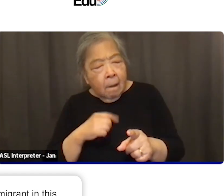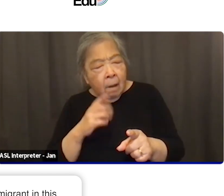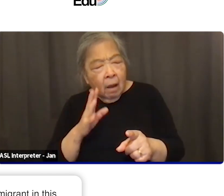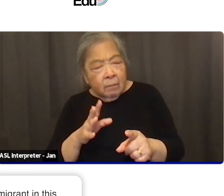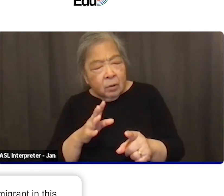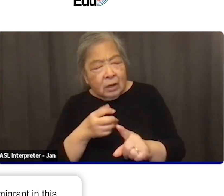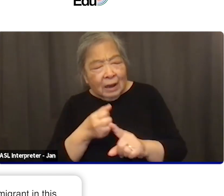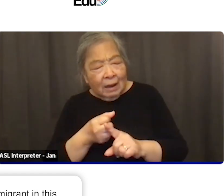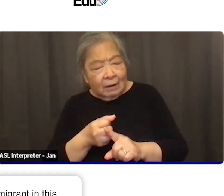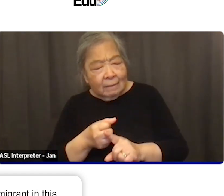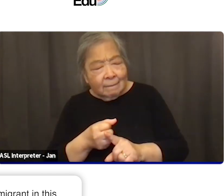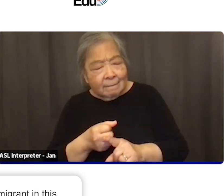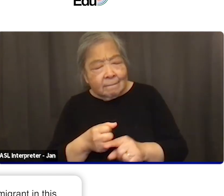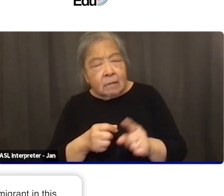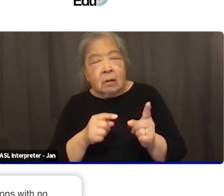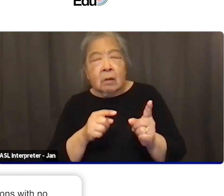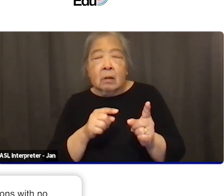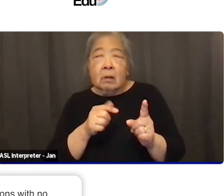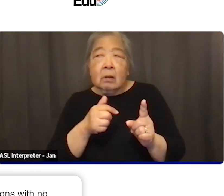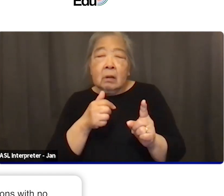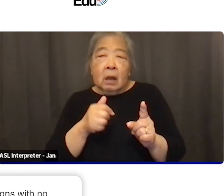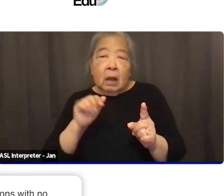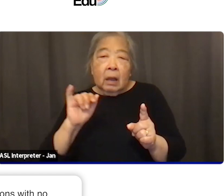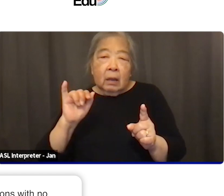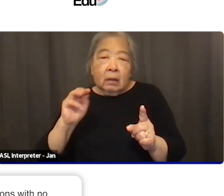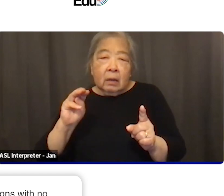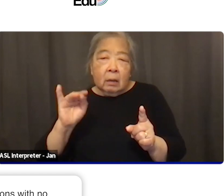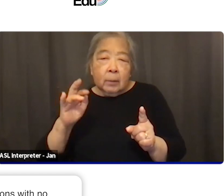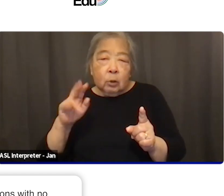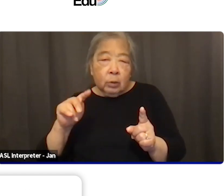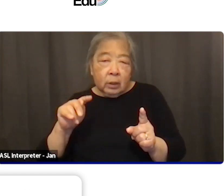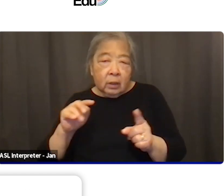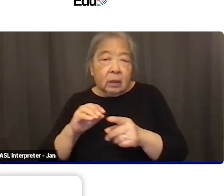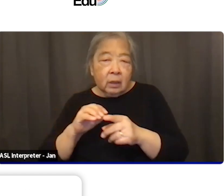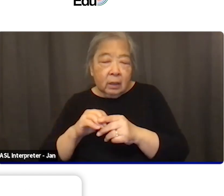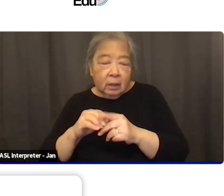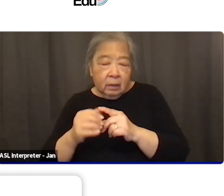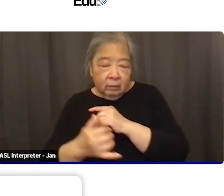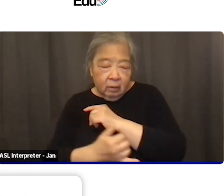As an illegal immigrant in this country, there are millions with no security.